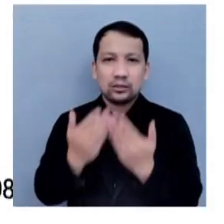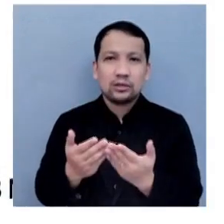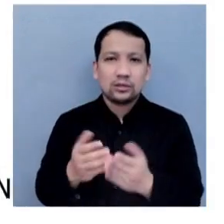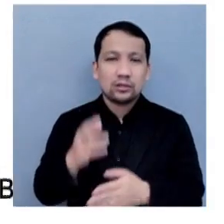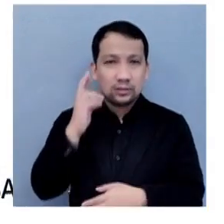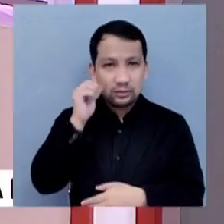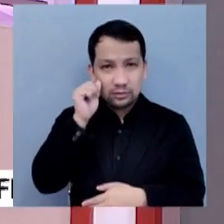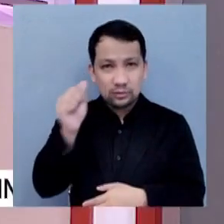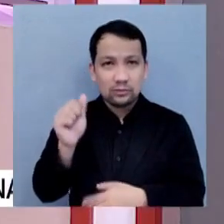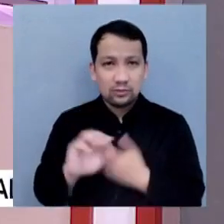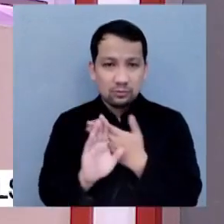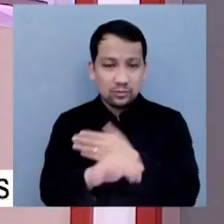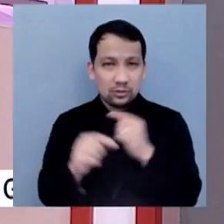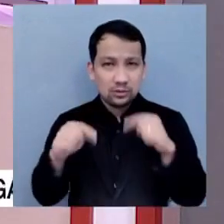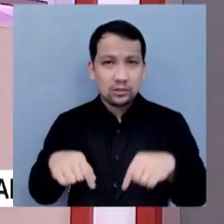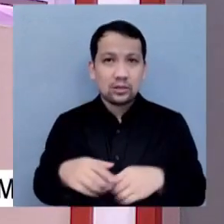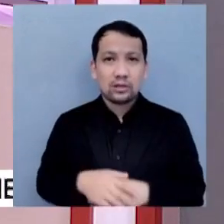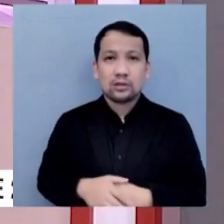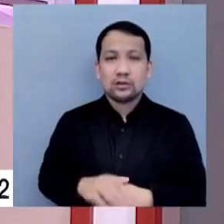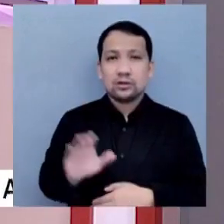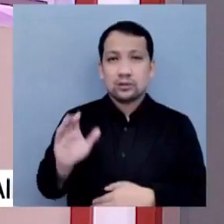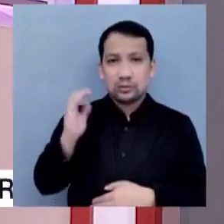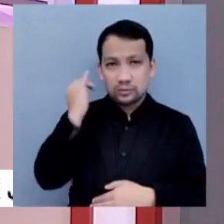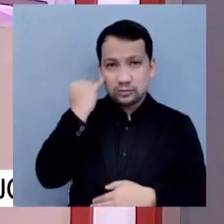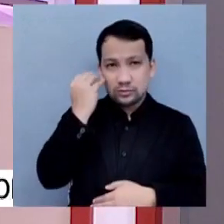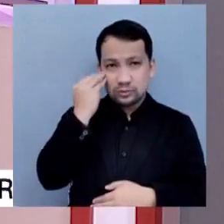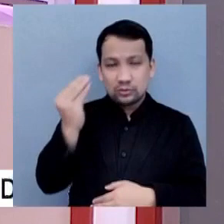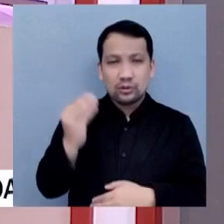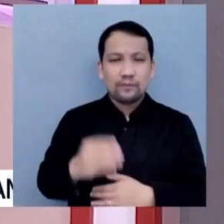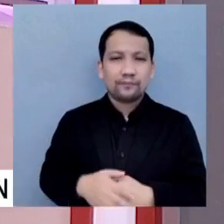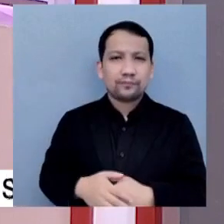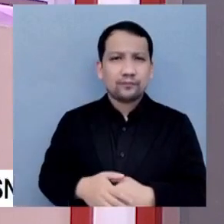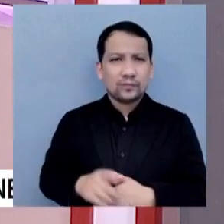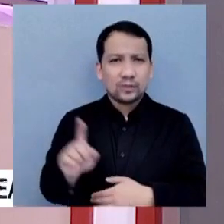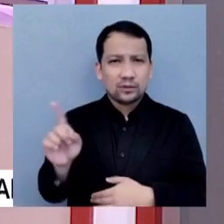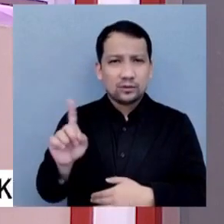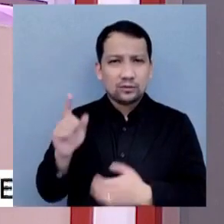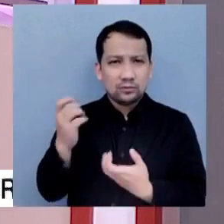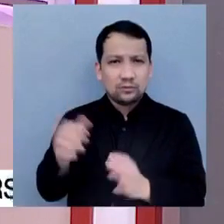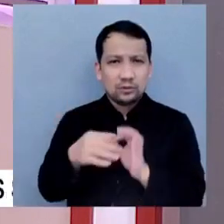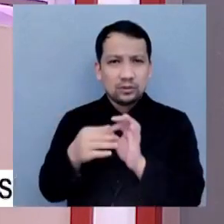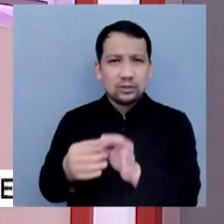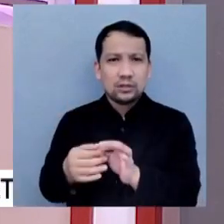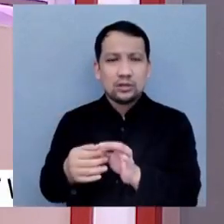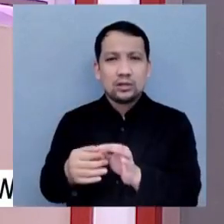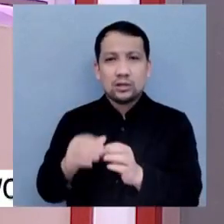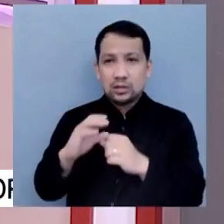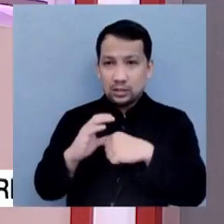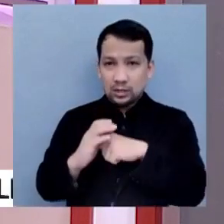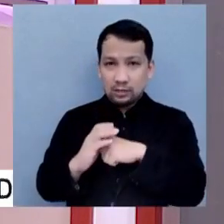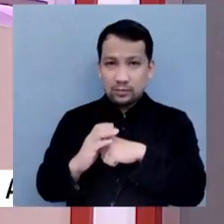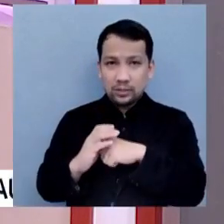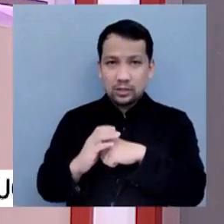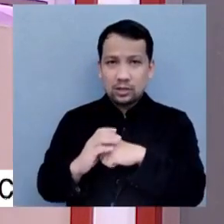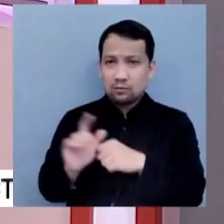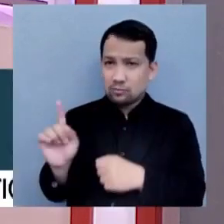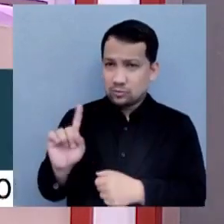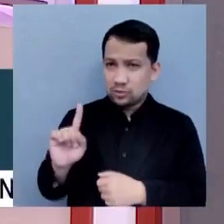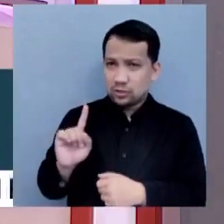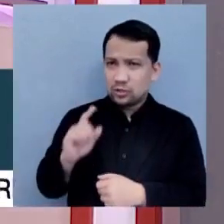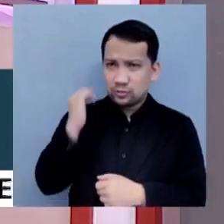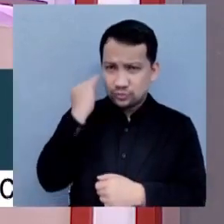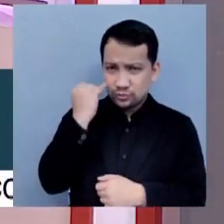And we have him back on the line, our correspondent Jonathan Maestrado, for the effects of tropical depression Amang in Camarines Sur. So, Jonathan, tell us